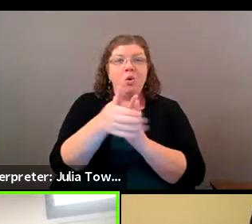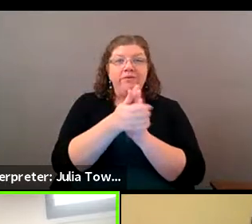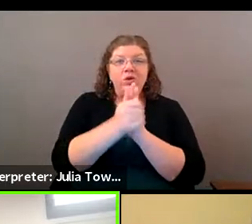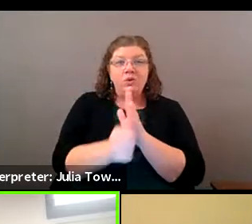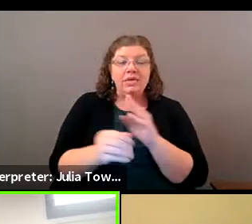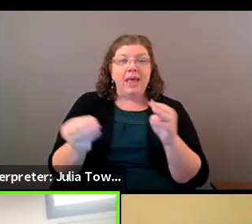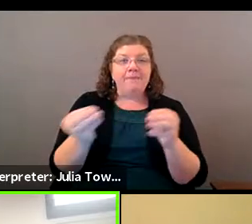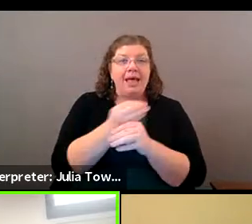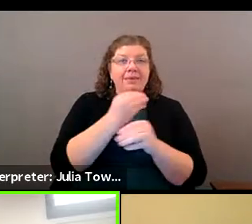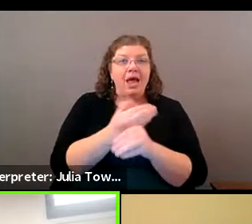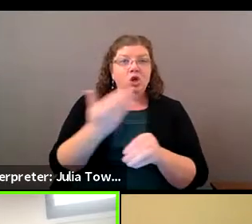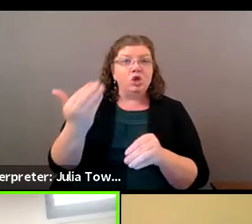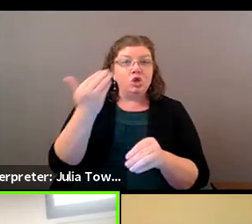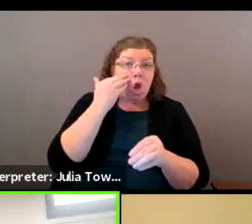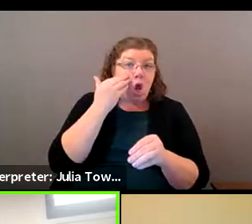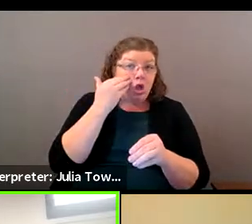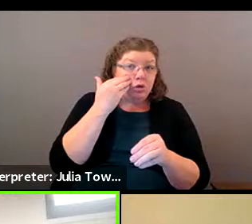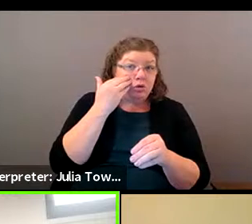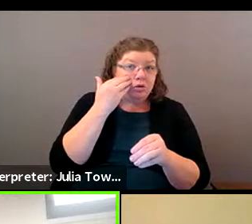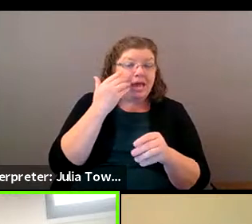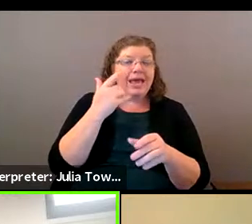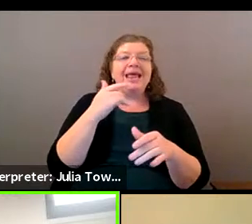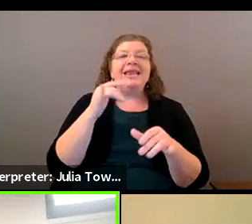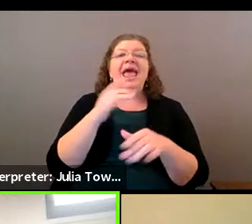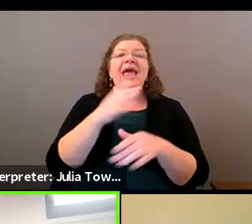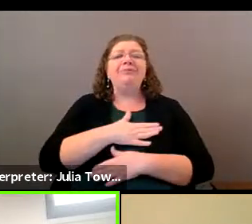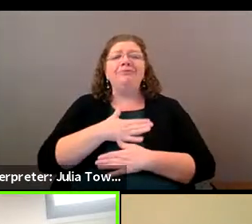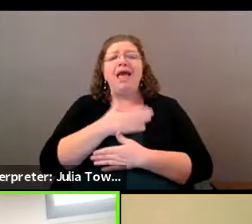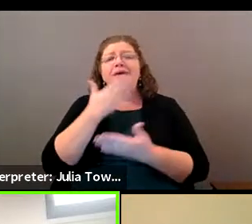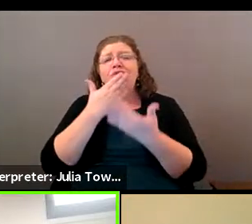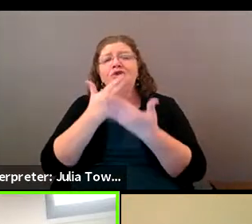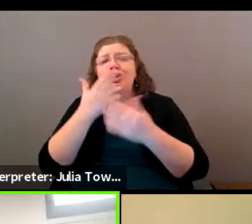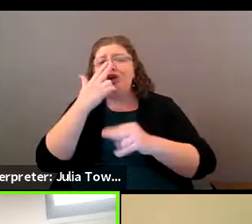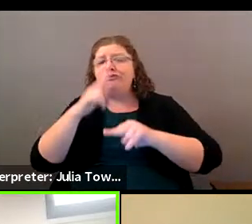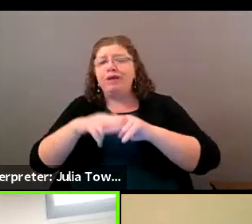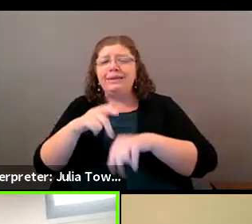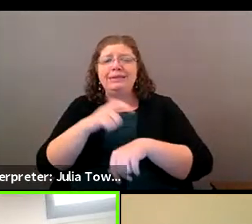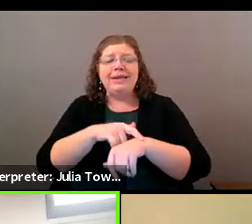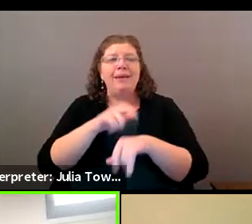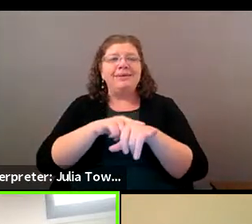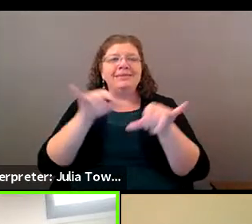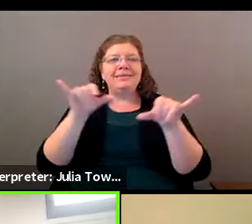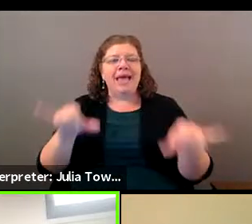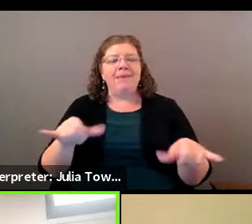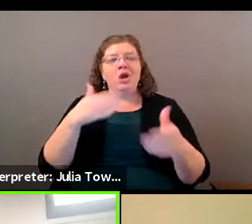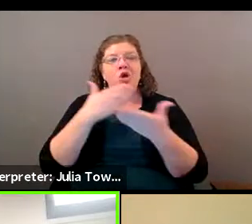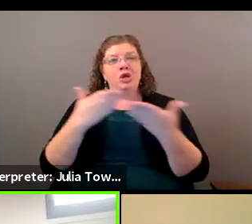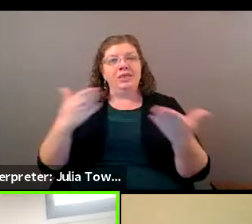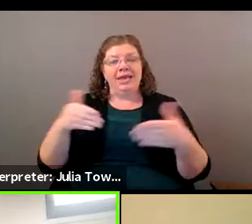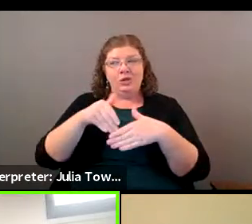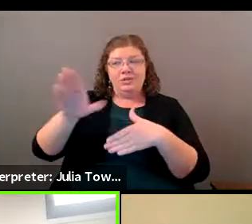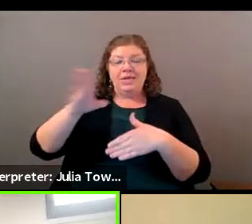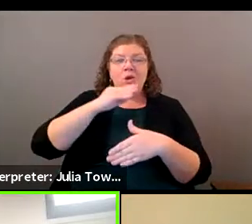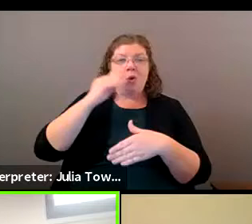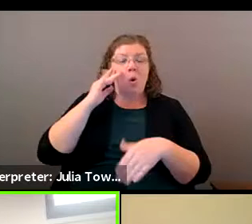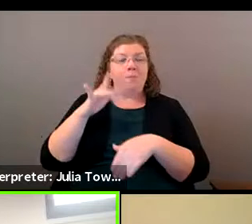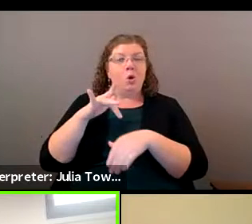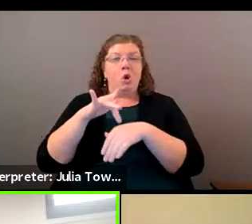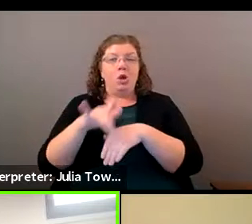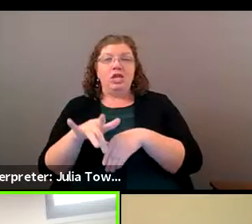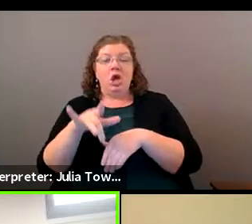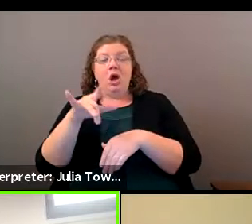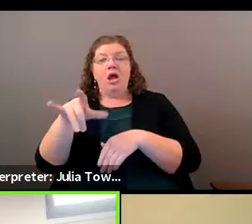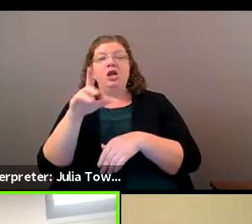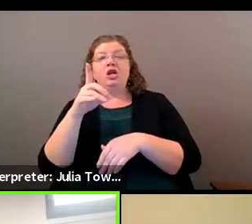knowledge, but be having a good time at the same time. And that is a great thing to send home early on, Dr. Snyder sent those kits